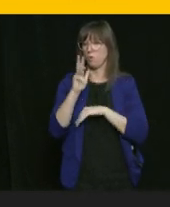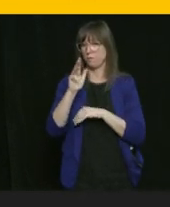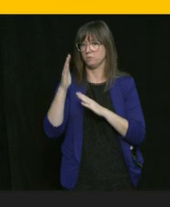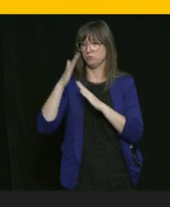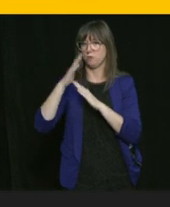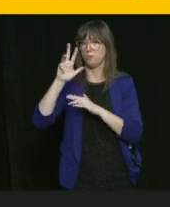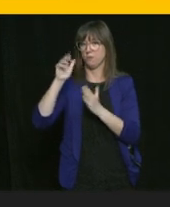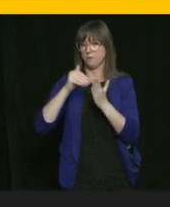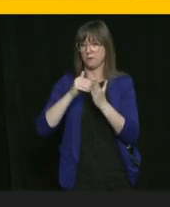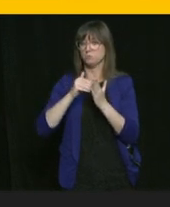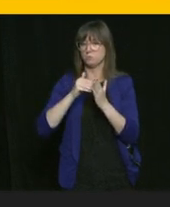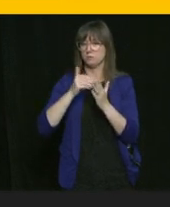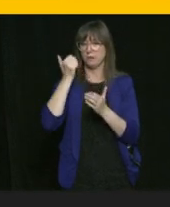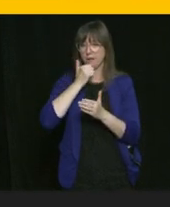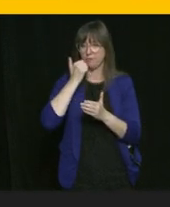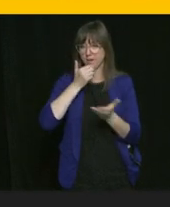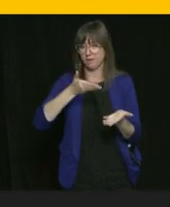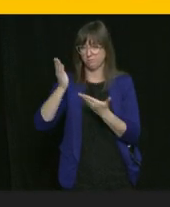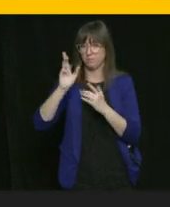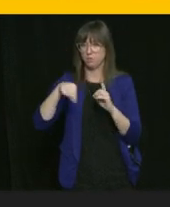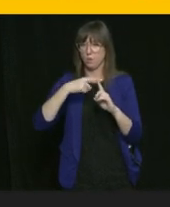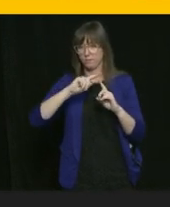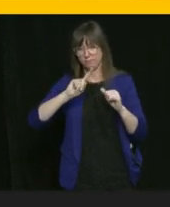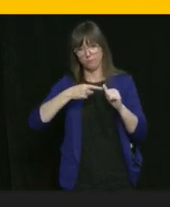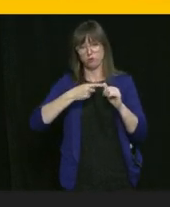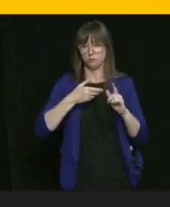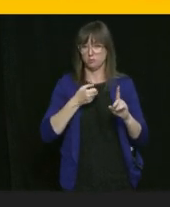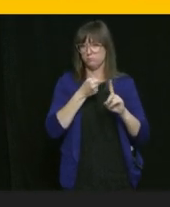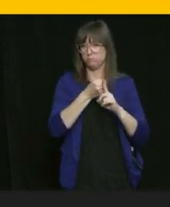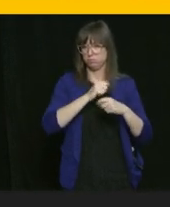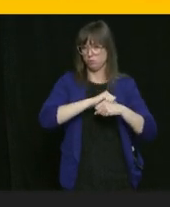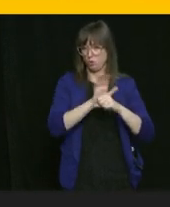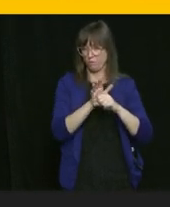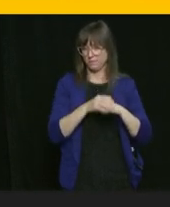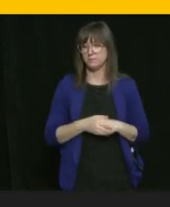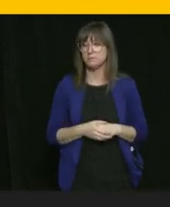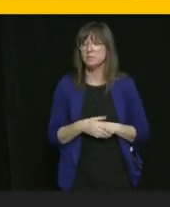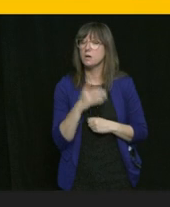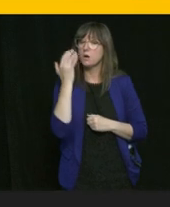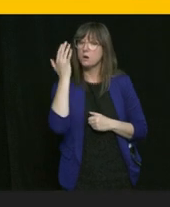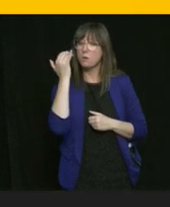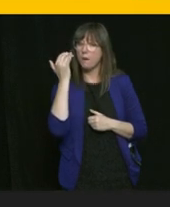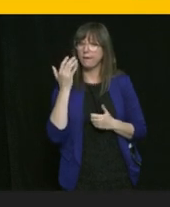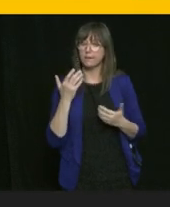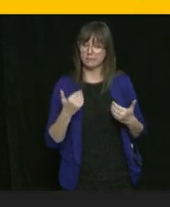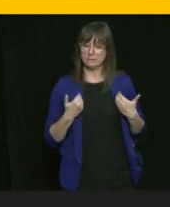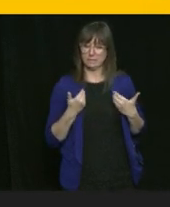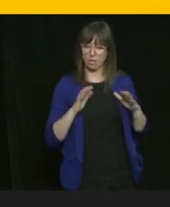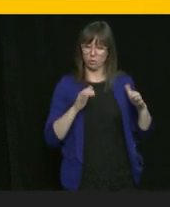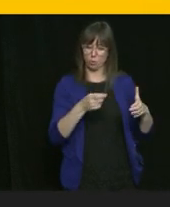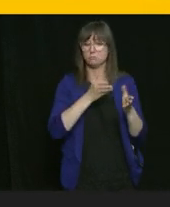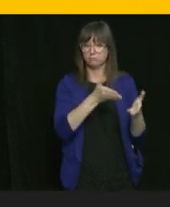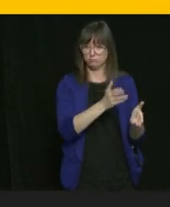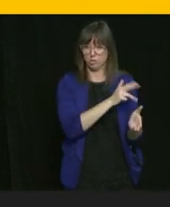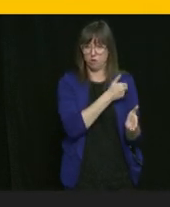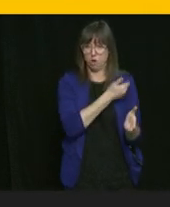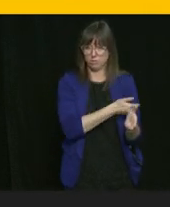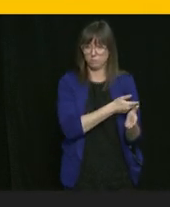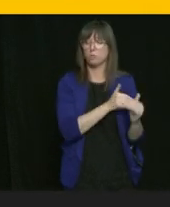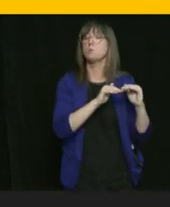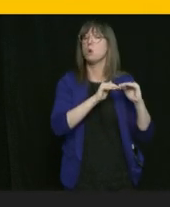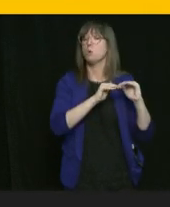a day observed during the initial wave. This may be due in part to the younger age of cases in recent months than the